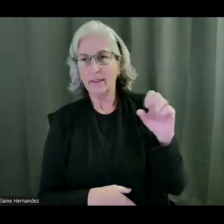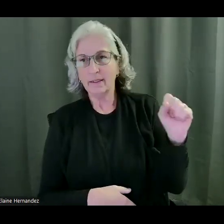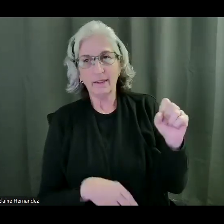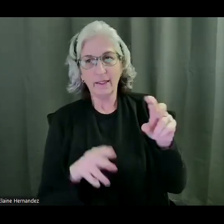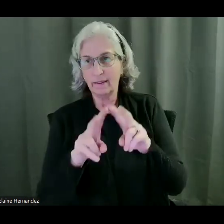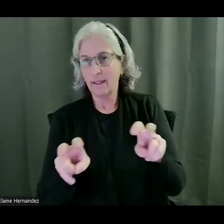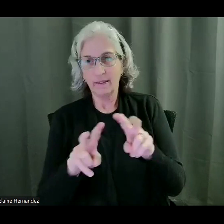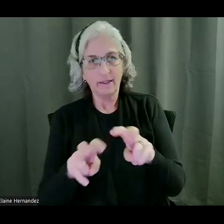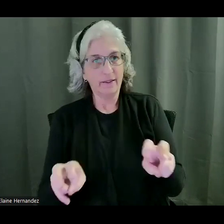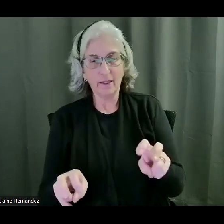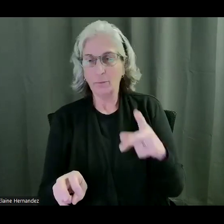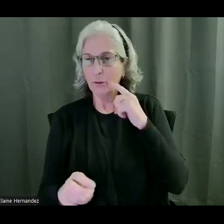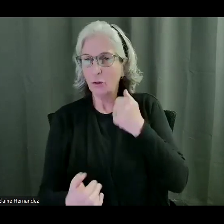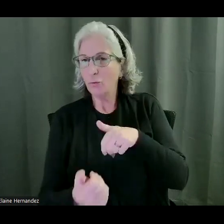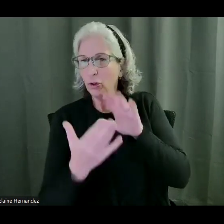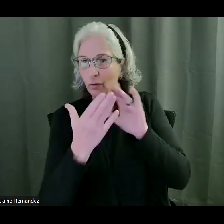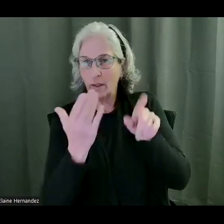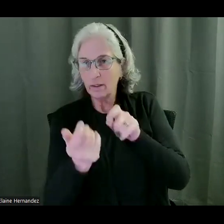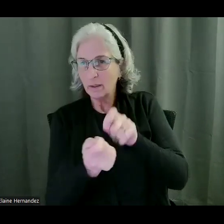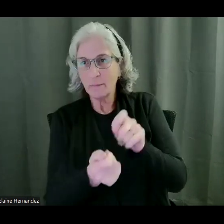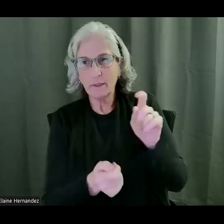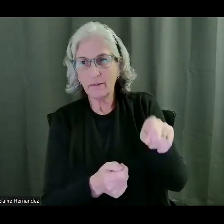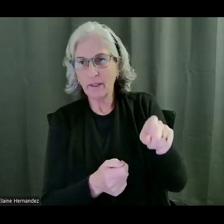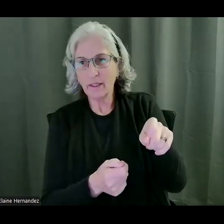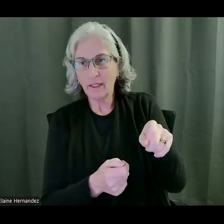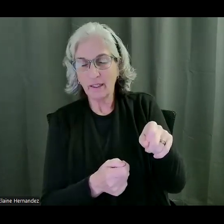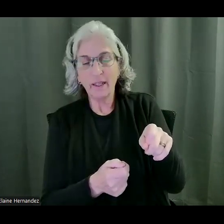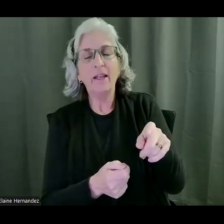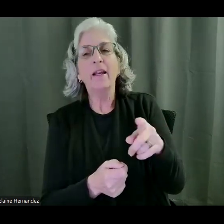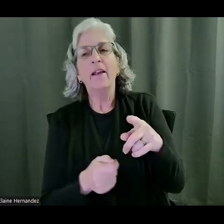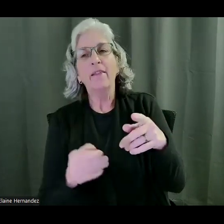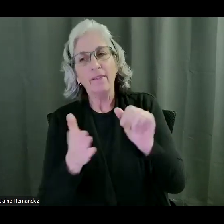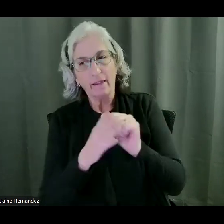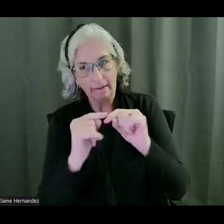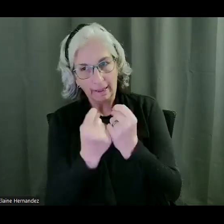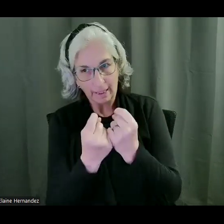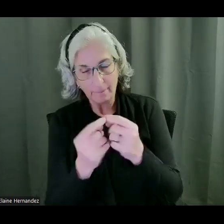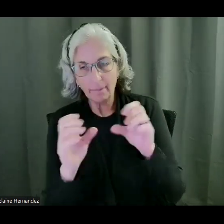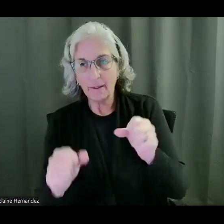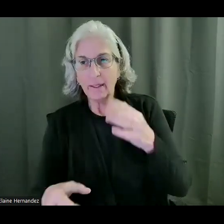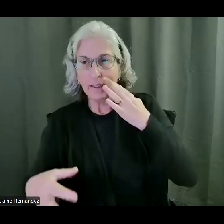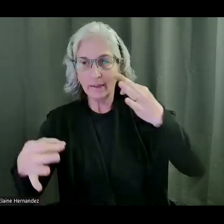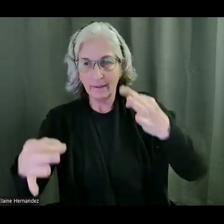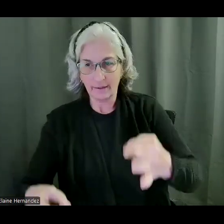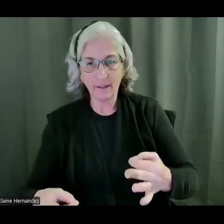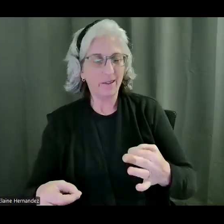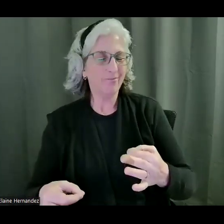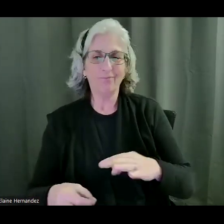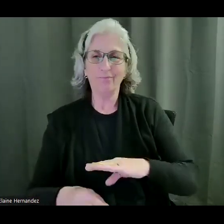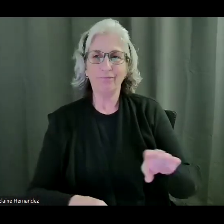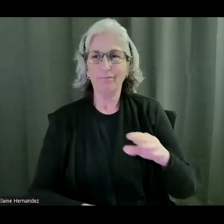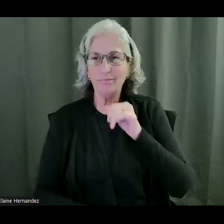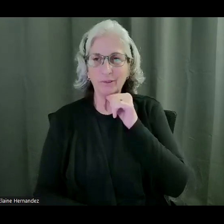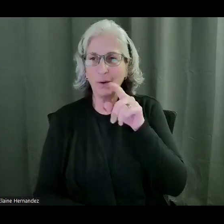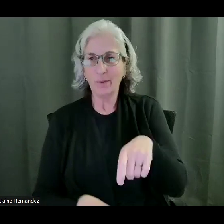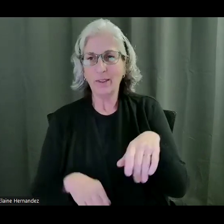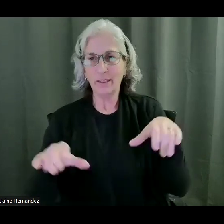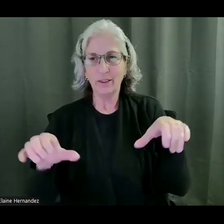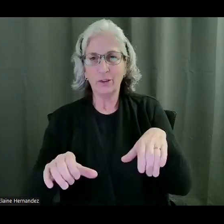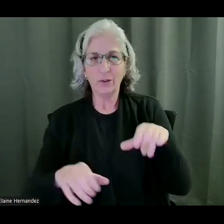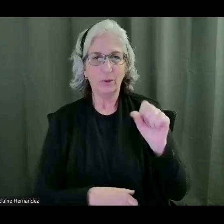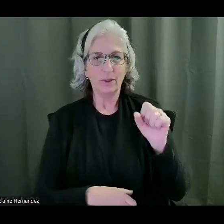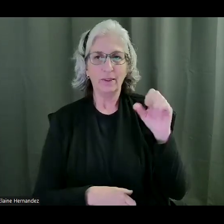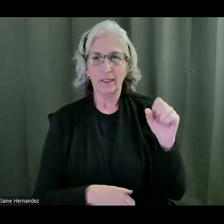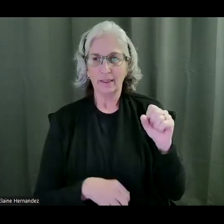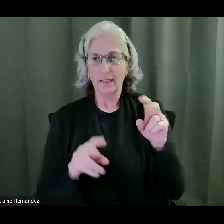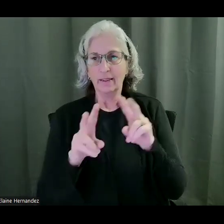can decide that the assessment does not have to be completed. But again, that is a team decision. Those are just a few